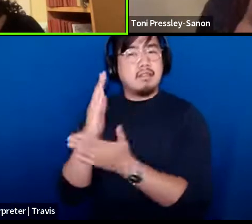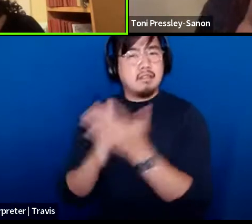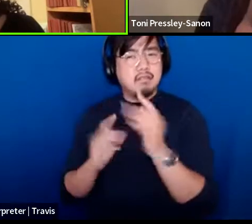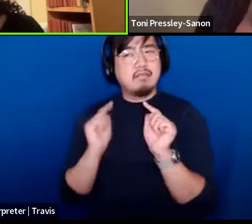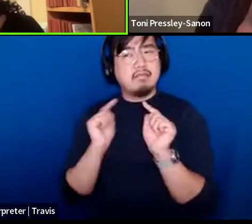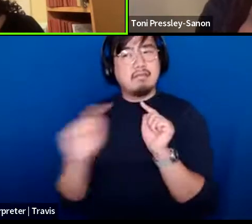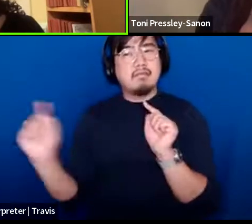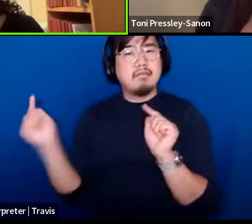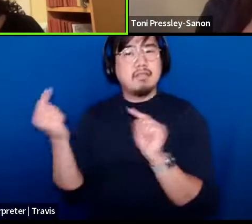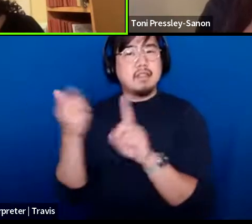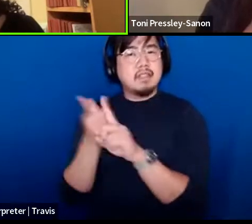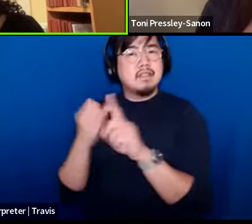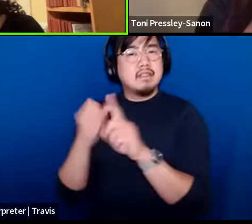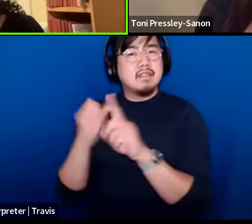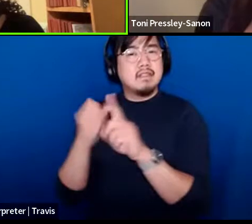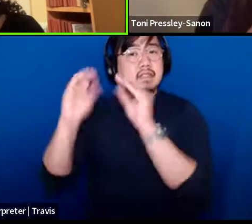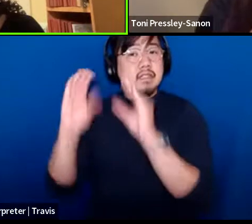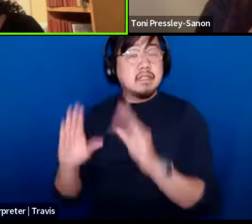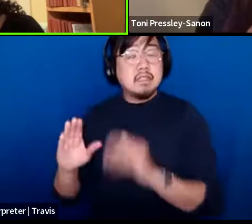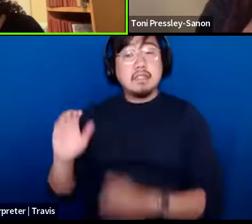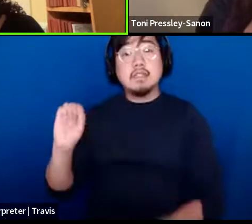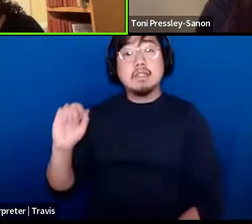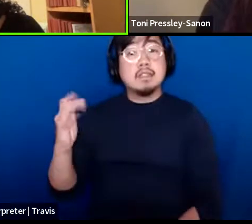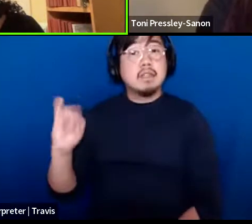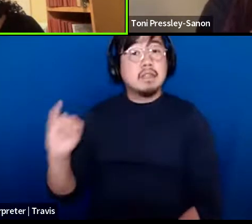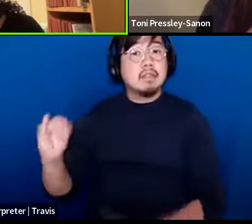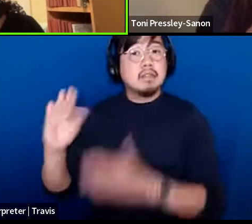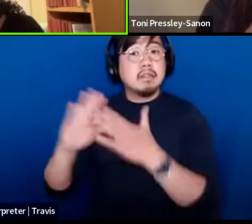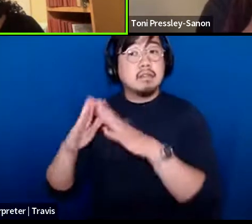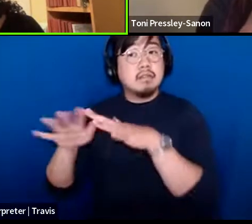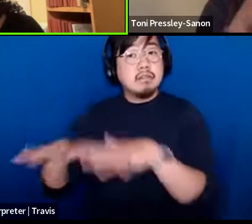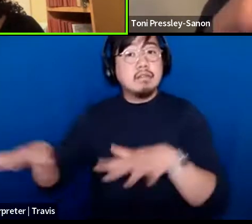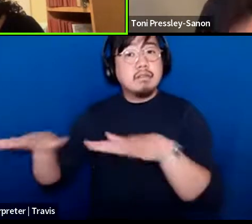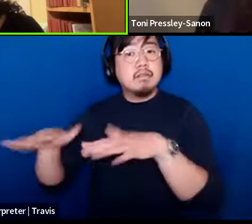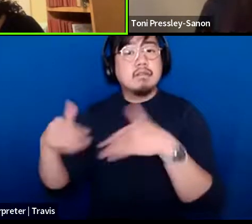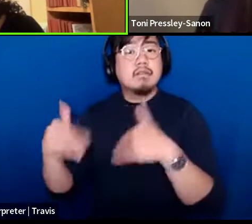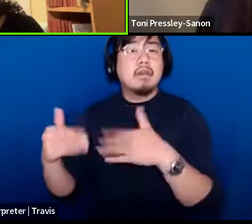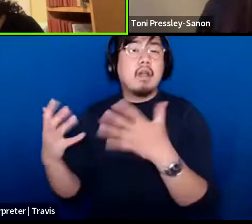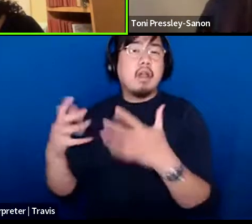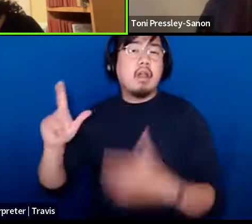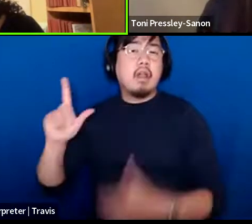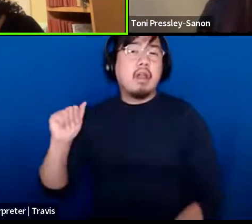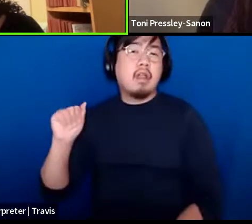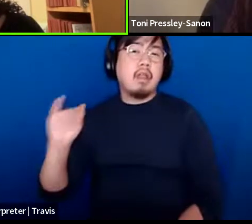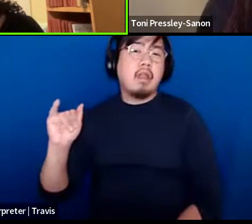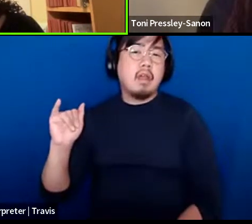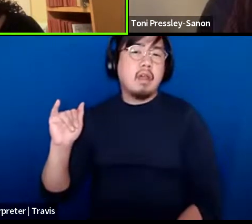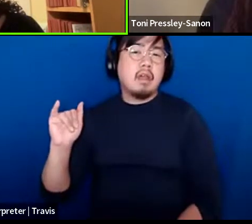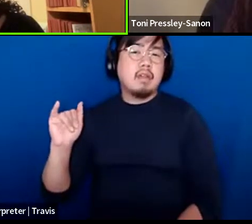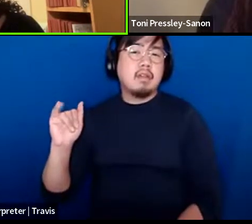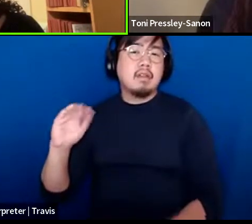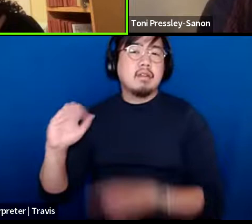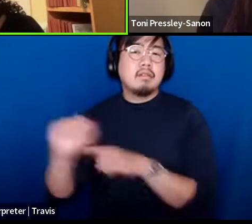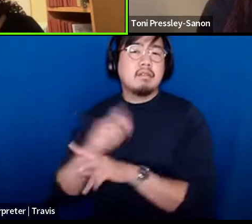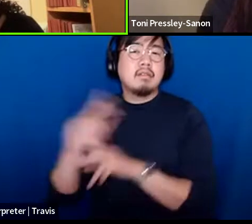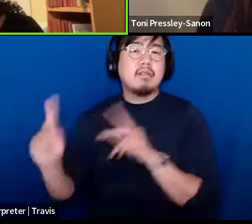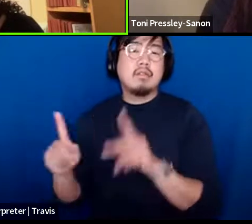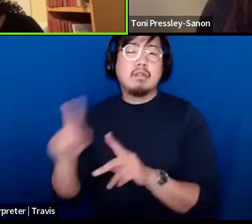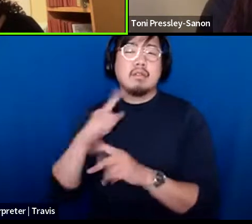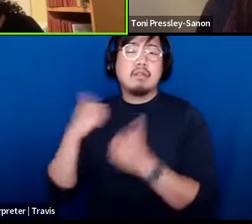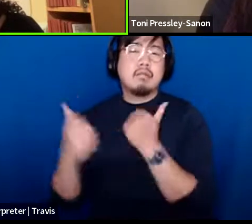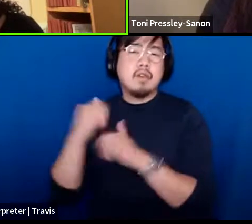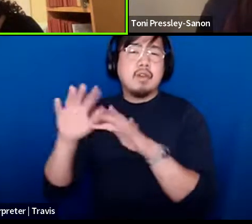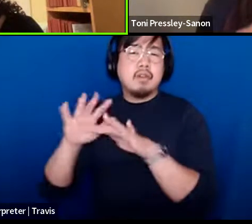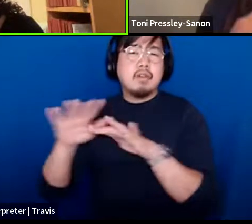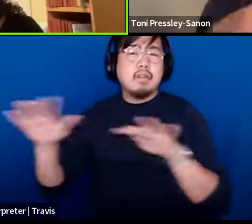the SGI community, there are many, many lay practitioners. It's the most diverse Buddhist lineage in the United